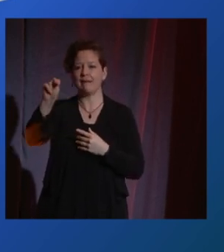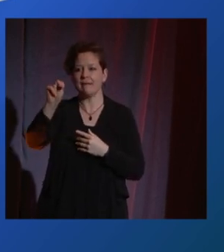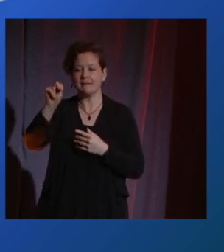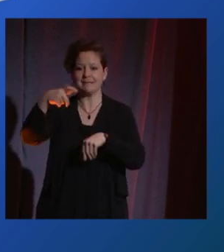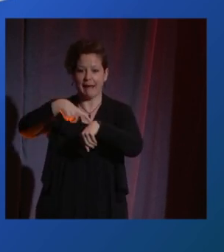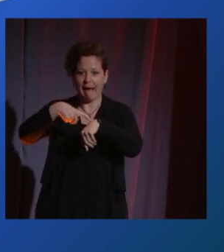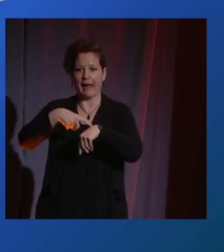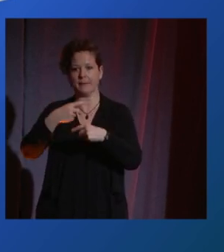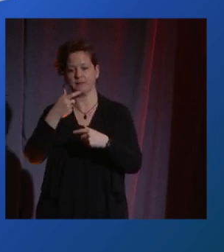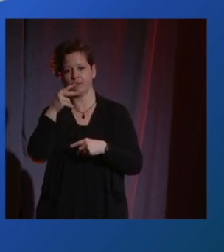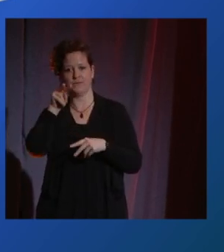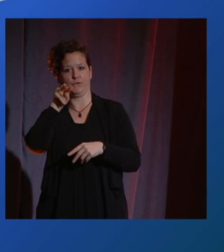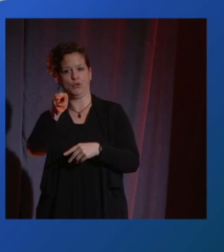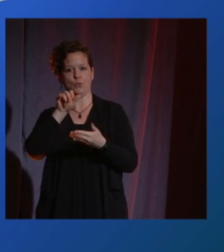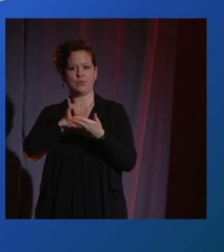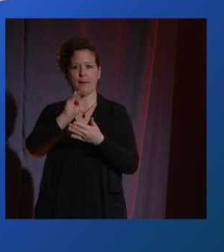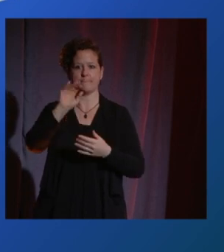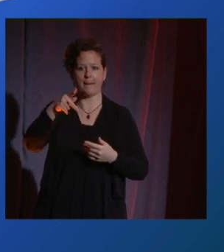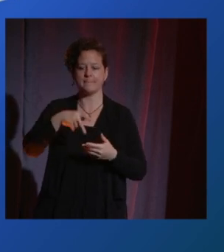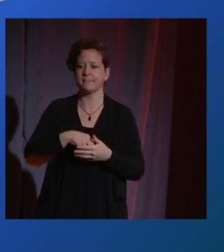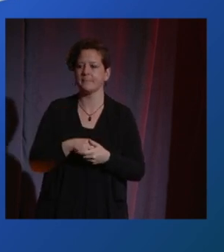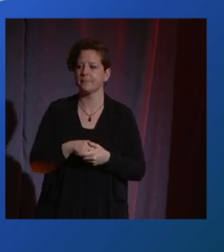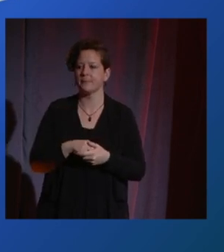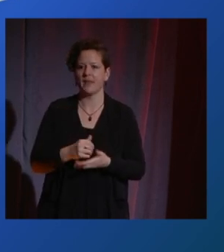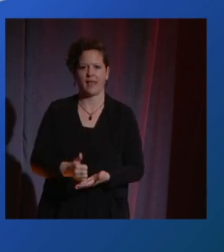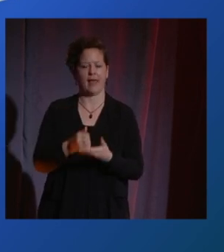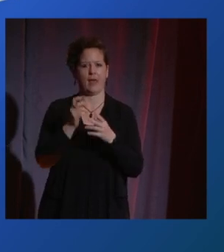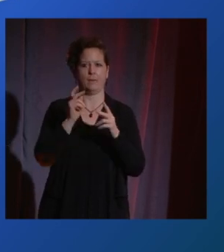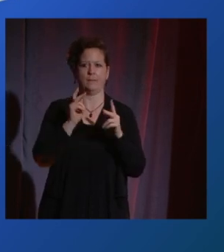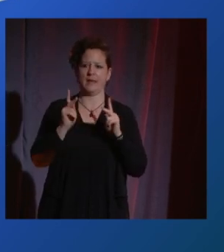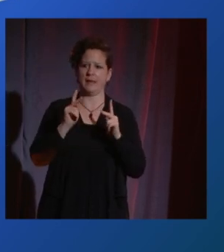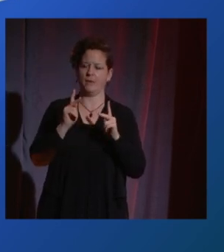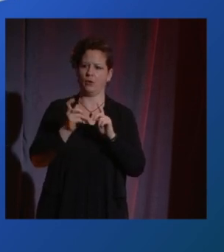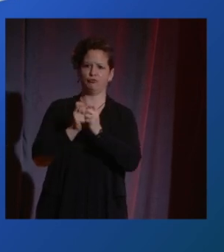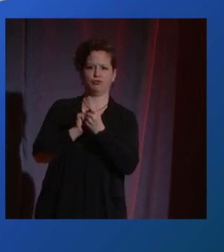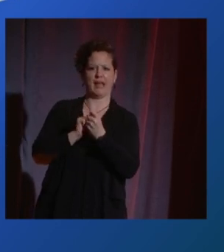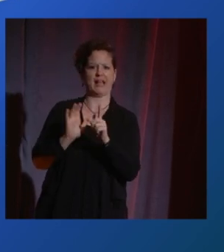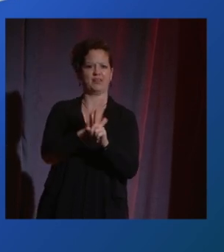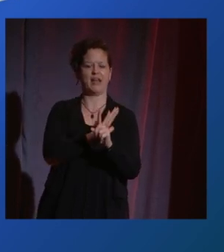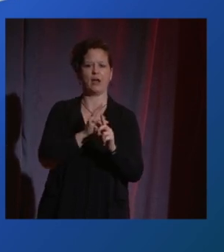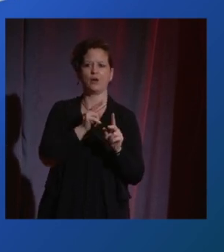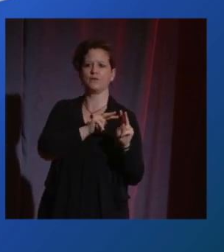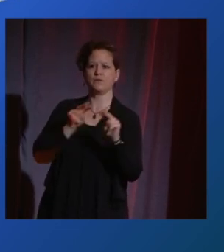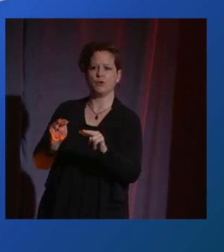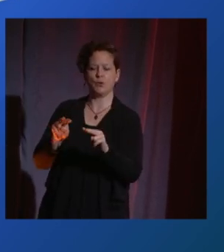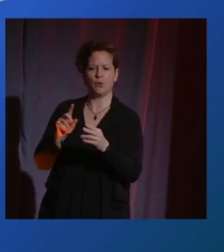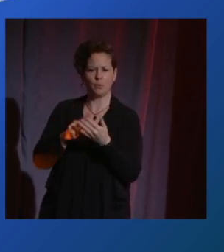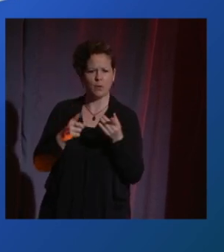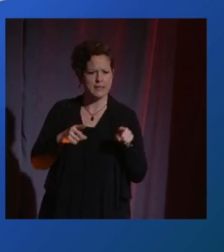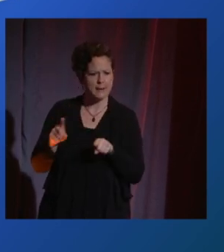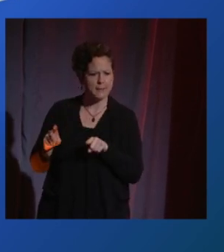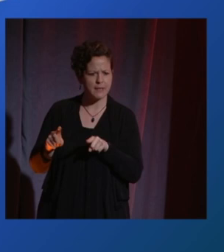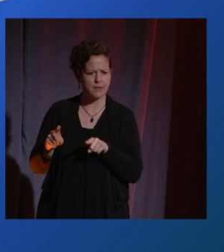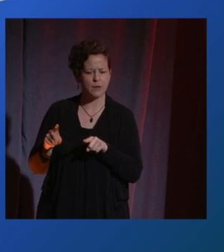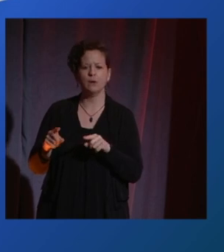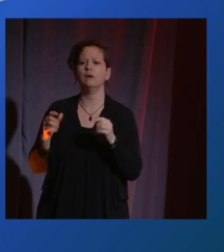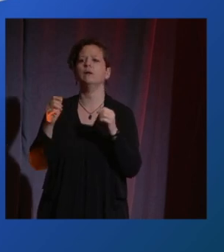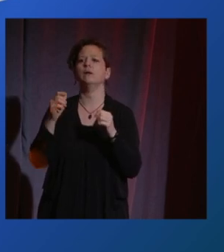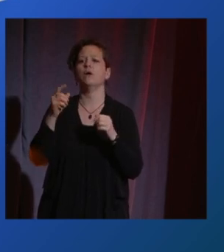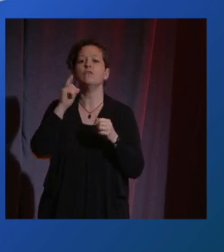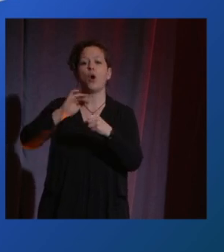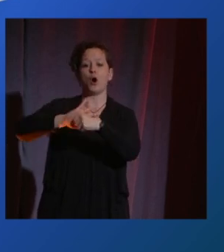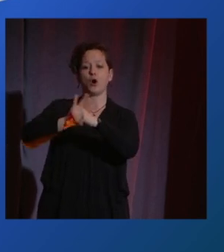viewed and it changed people's view of what was happening with this disease I mean people saw the whole bloody disease